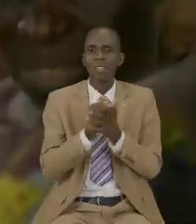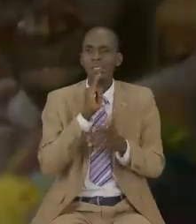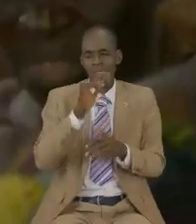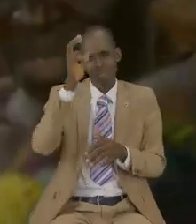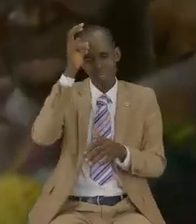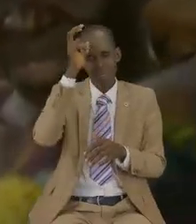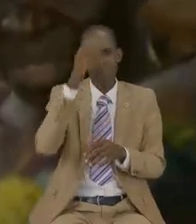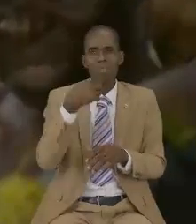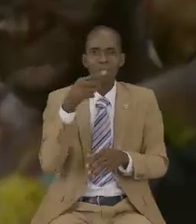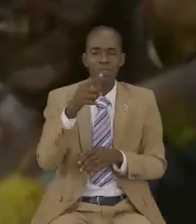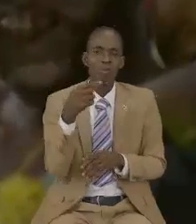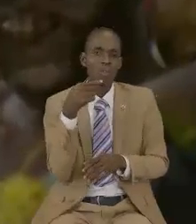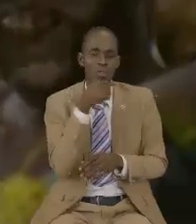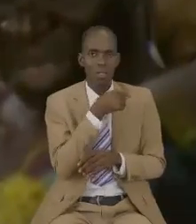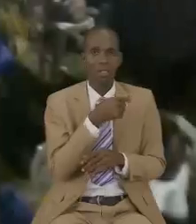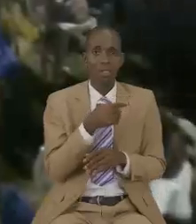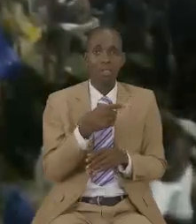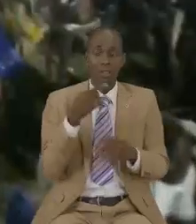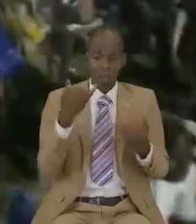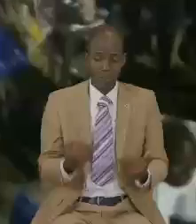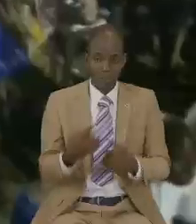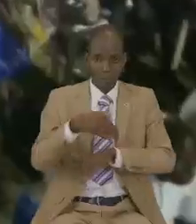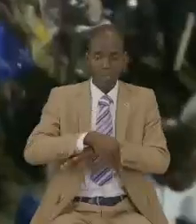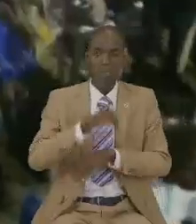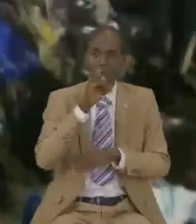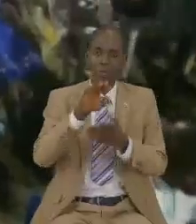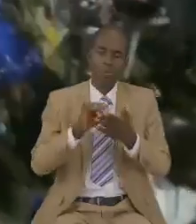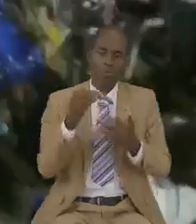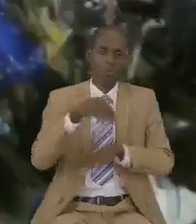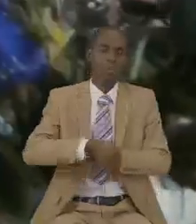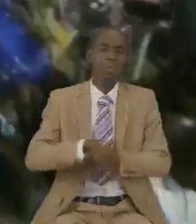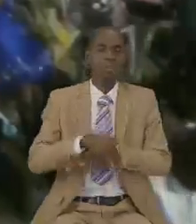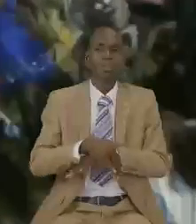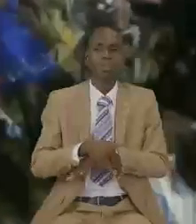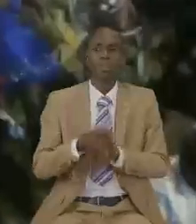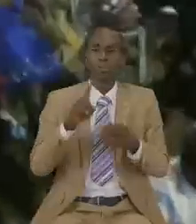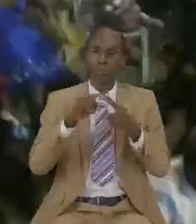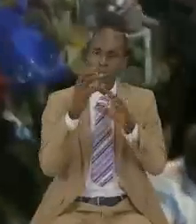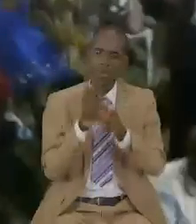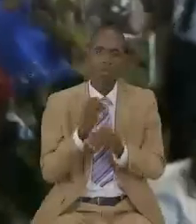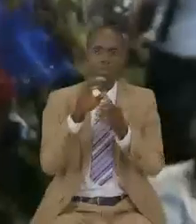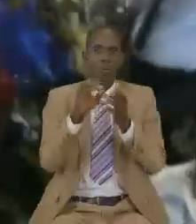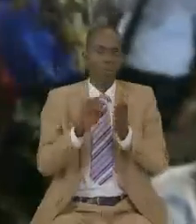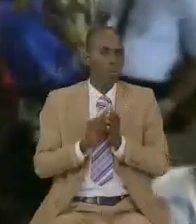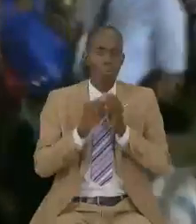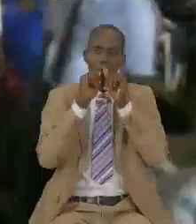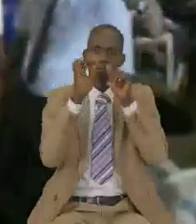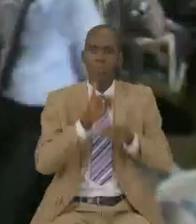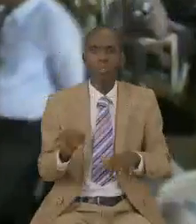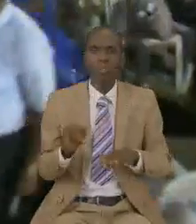Counselors, if you are true, please wave your hand. Wave your hand as you are moving. Let me see